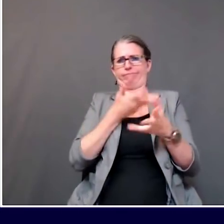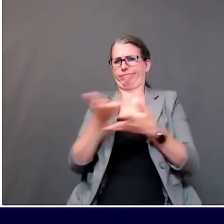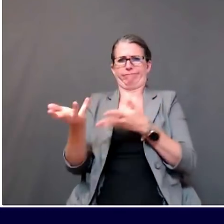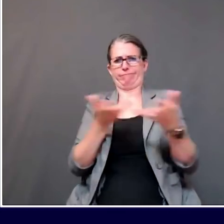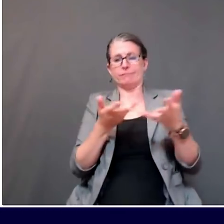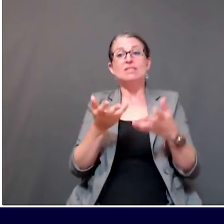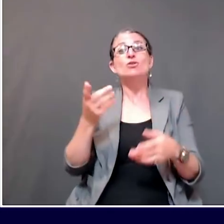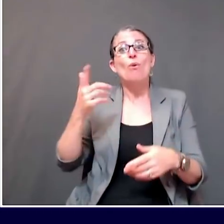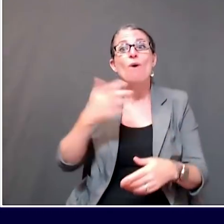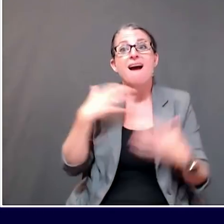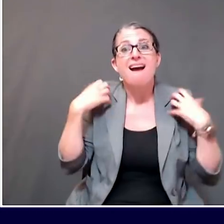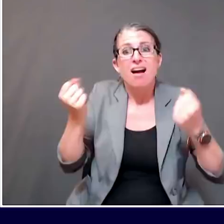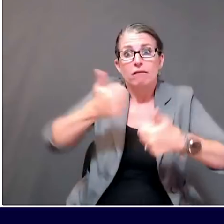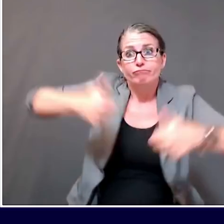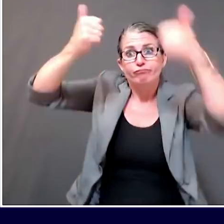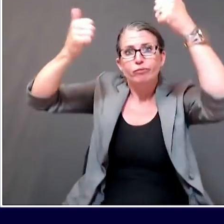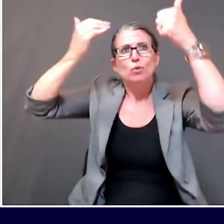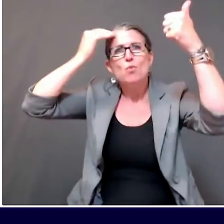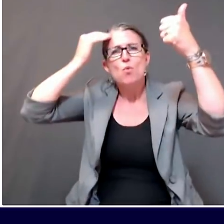decision.